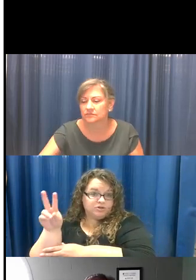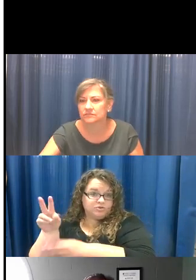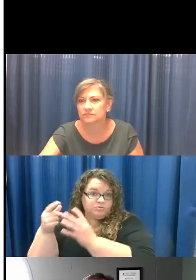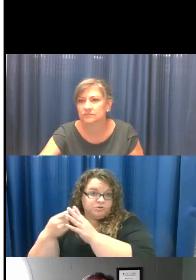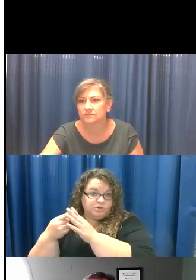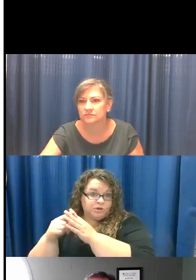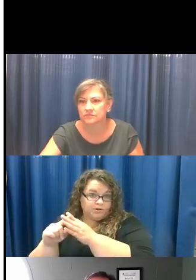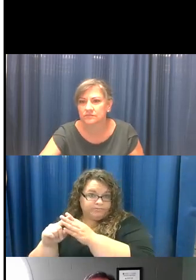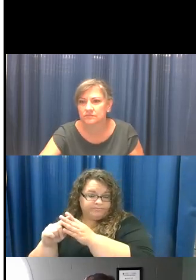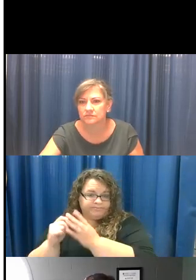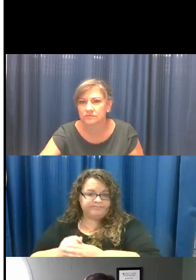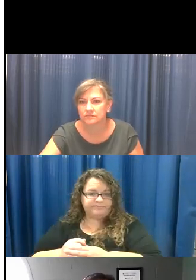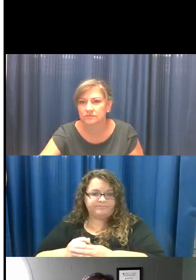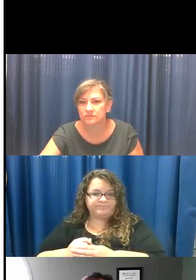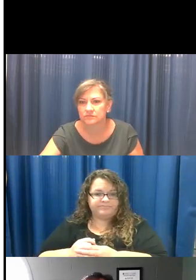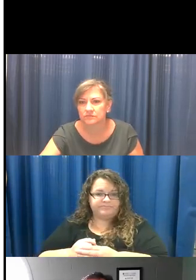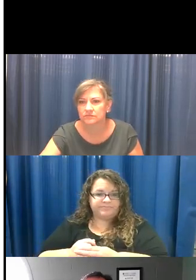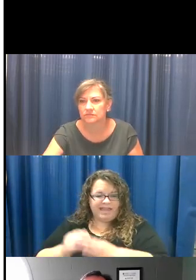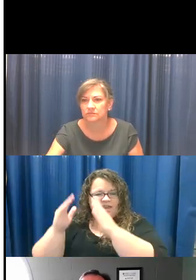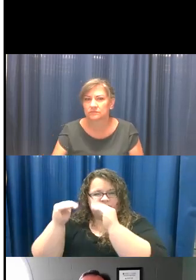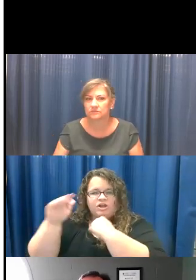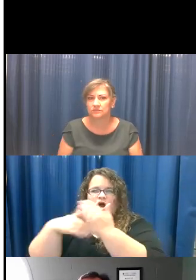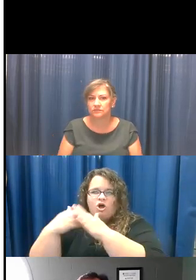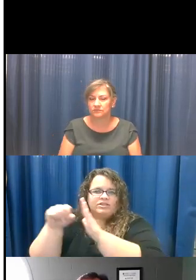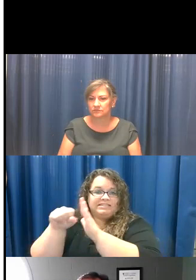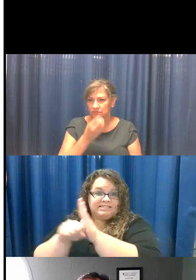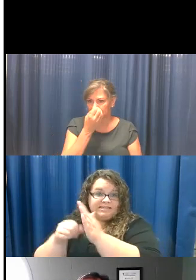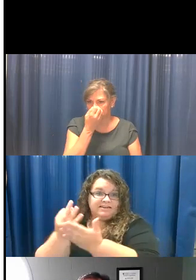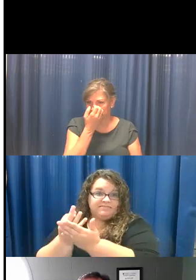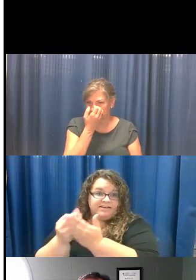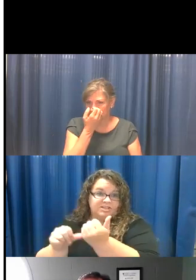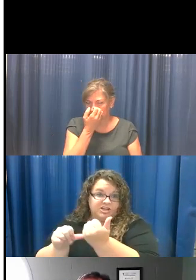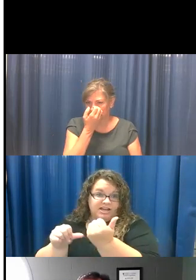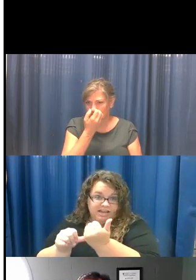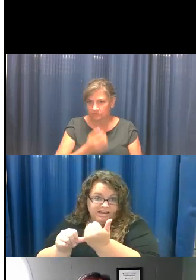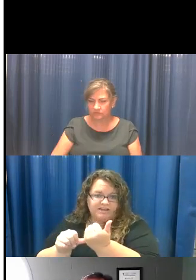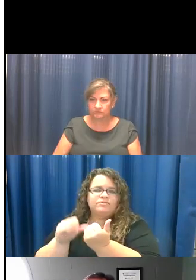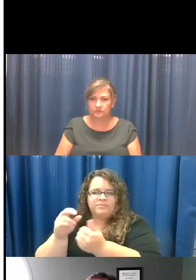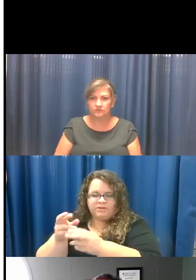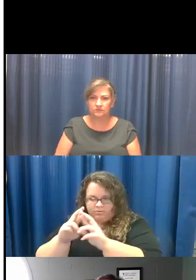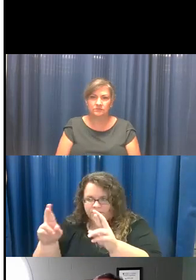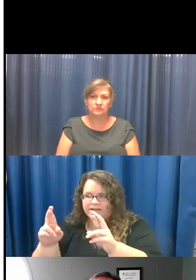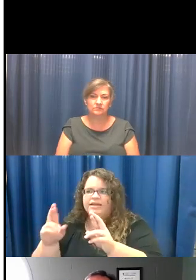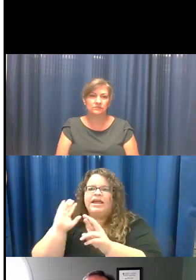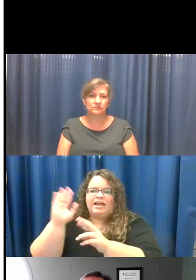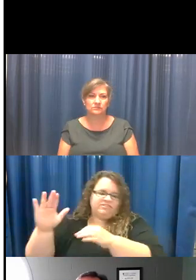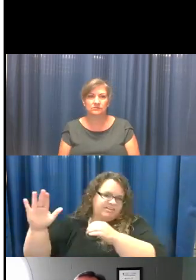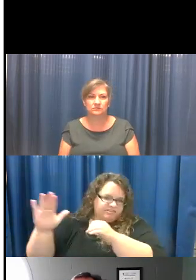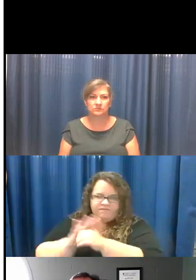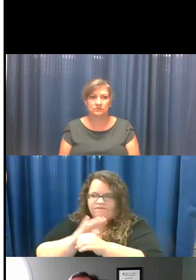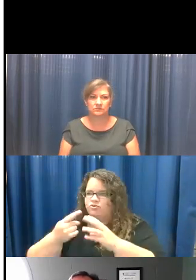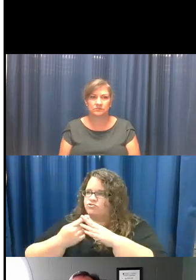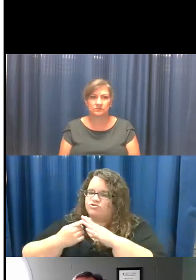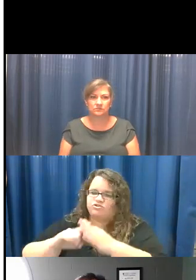of our state financial aid pieces in place for full launch by the following fall. And